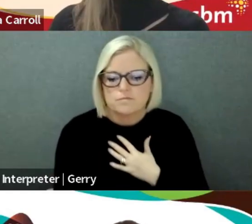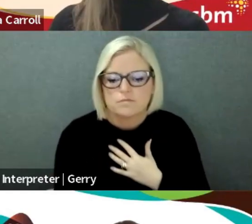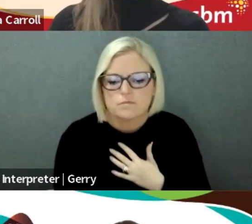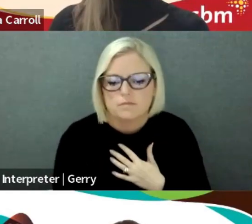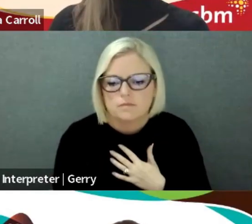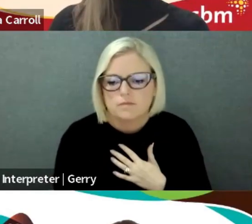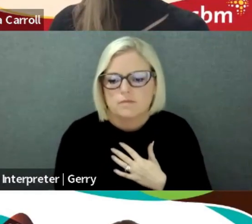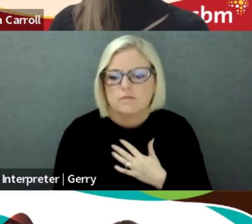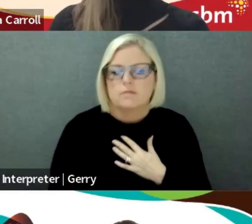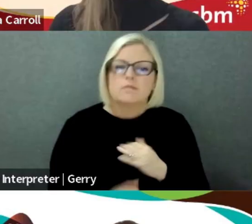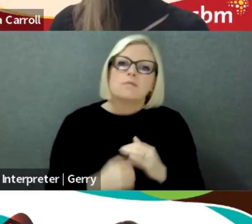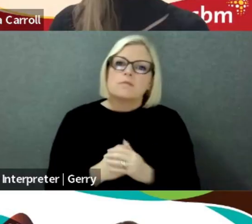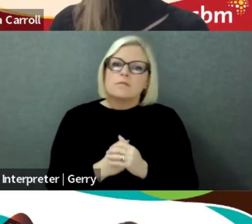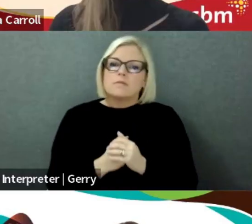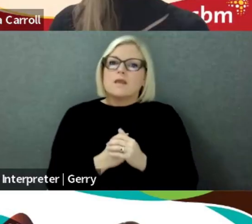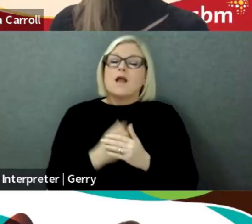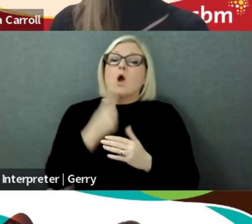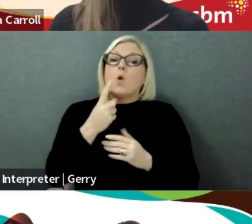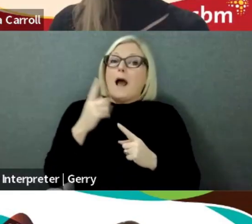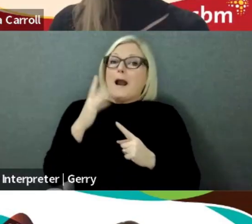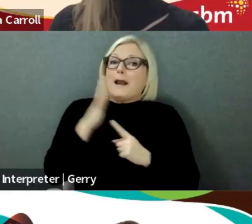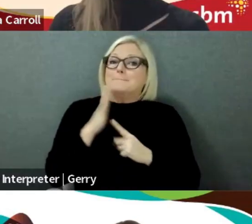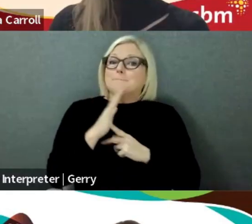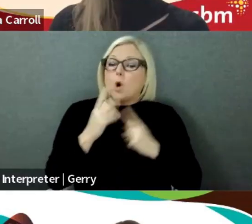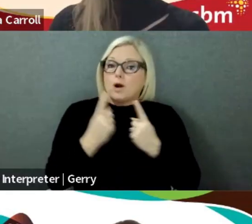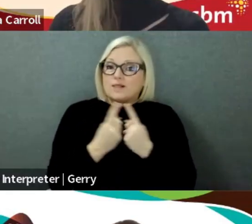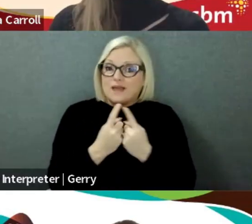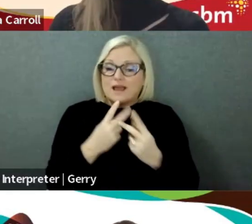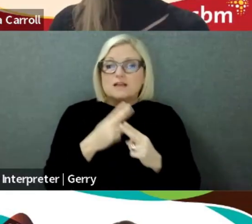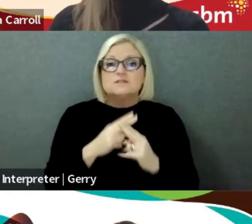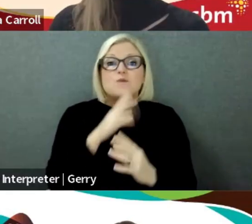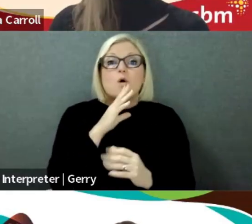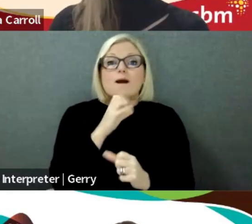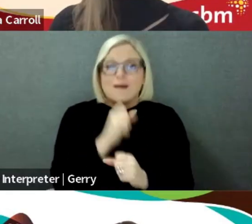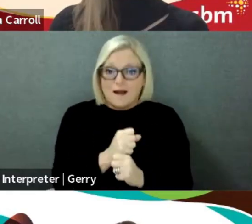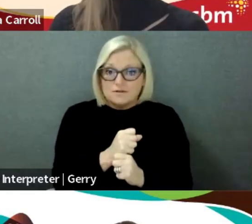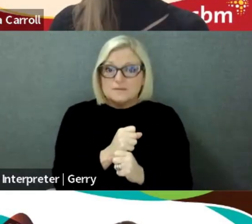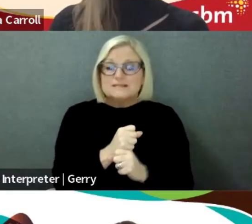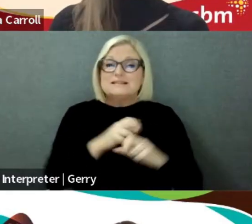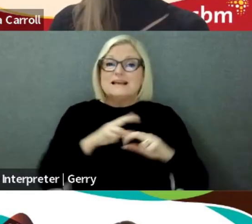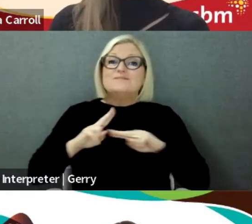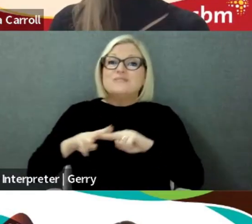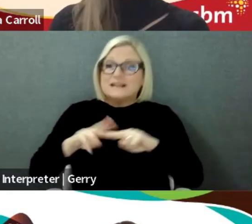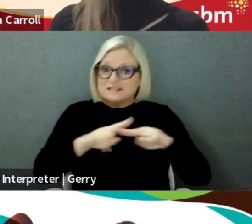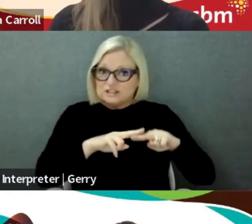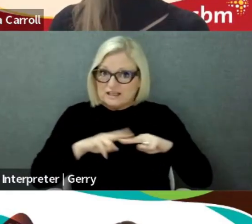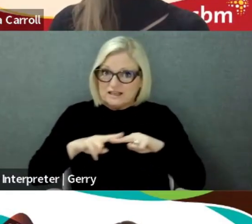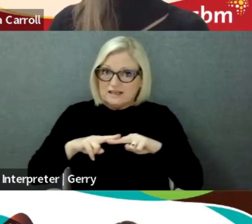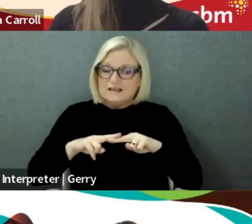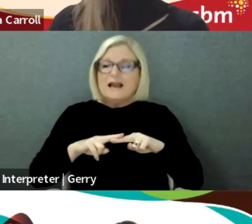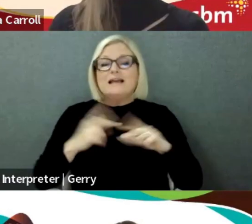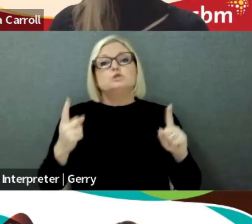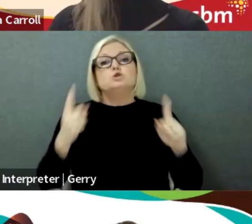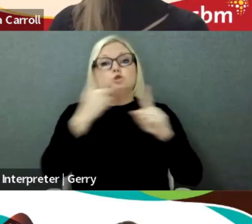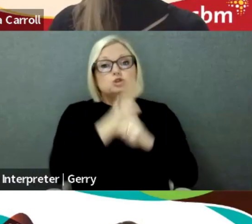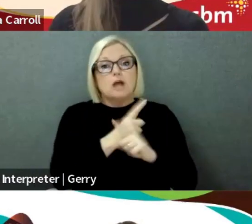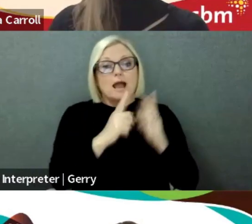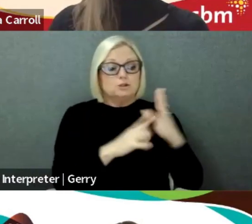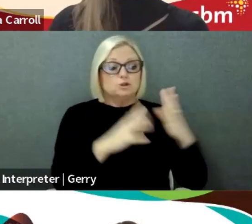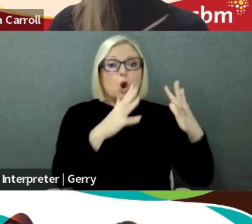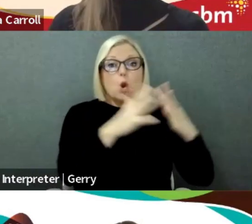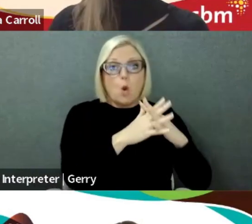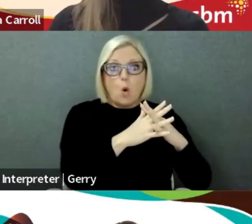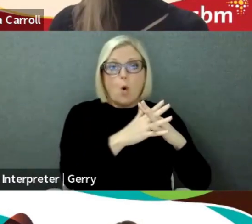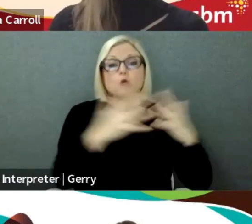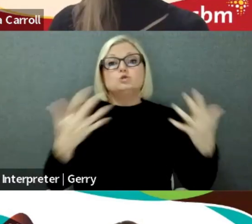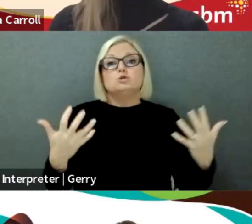One key change is for governments in Fiji and Pacific to review and change their laws so they align with CRPD. Mental